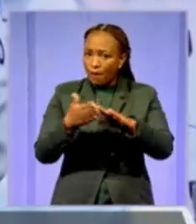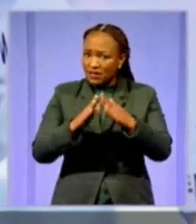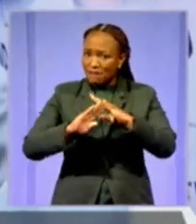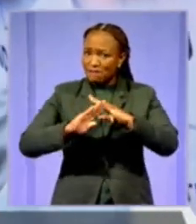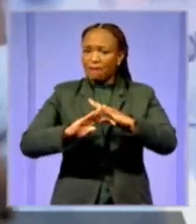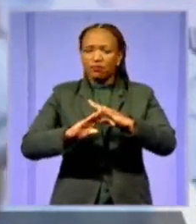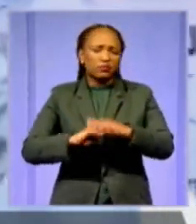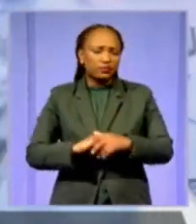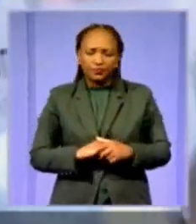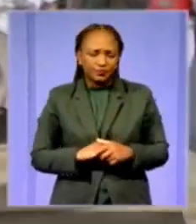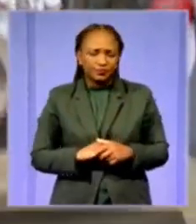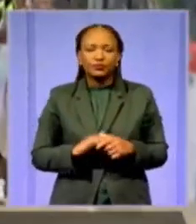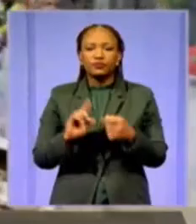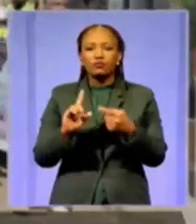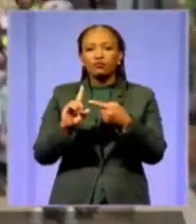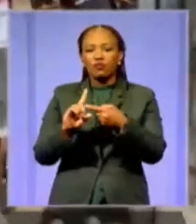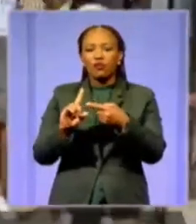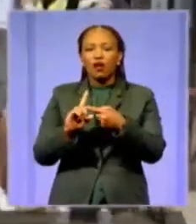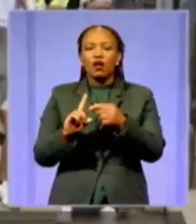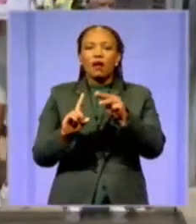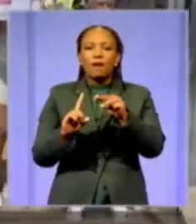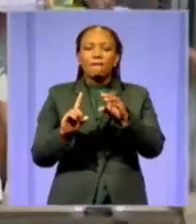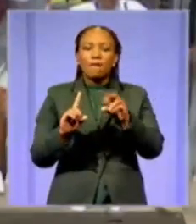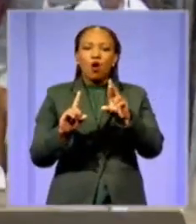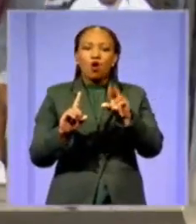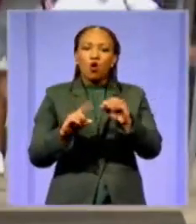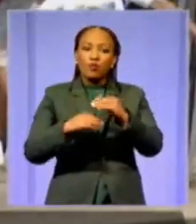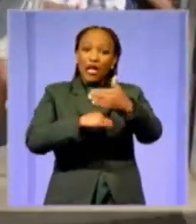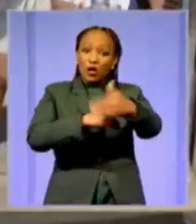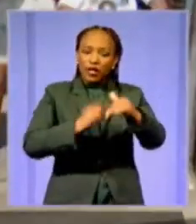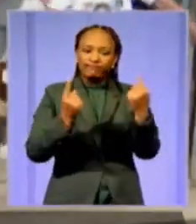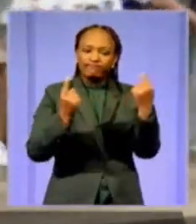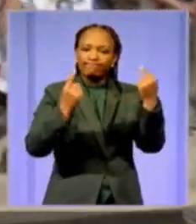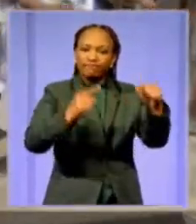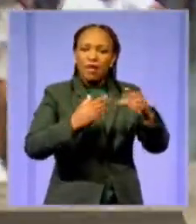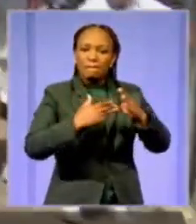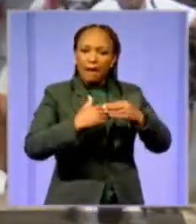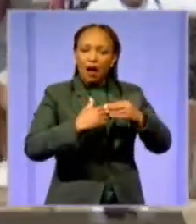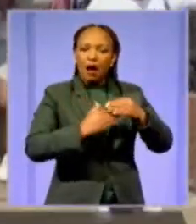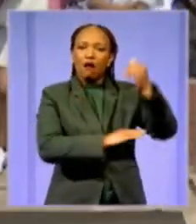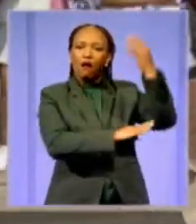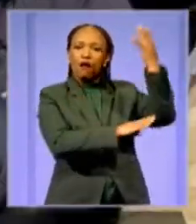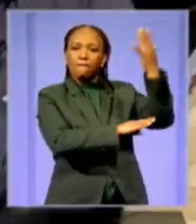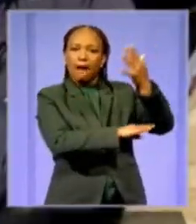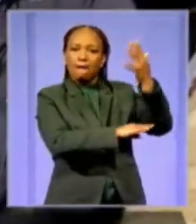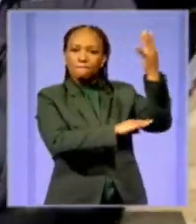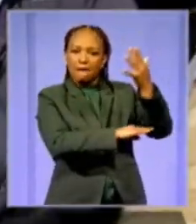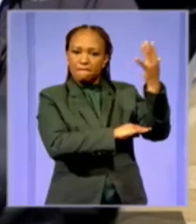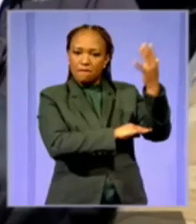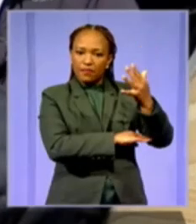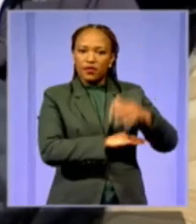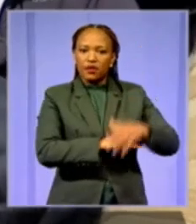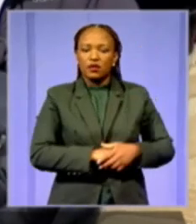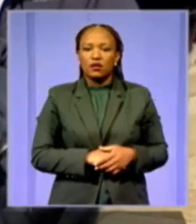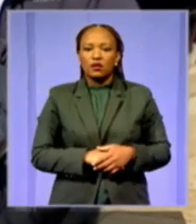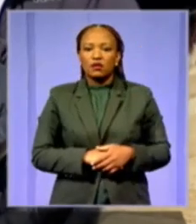o buile le bobegadikgang le balatedi ba gagwe kwa ntle ga kgotlatshekelo. I am out